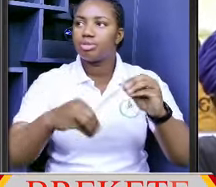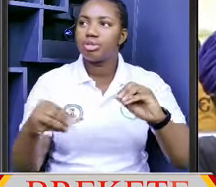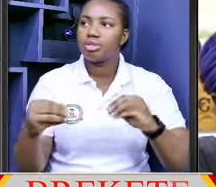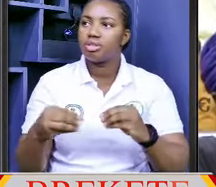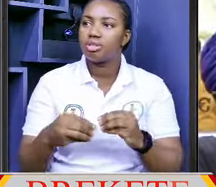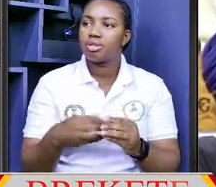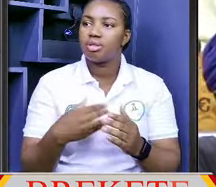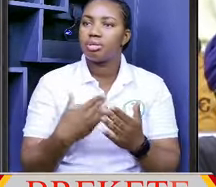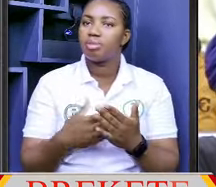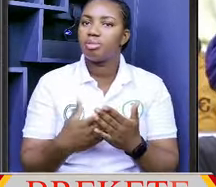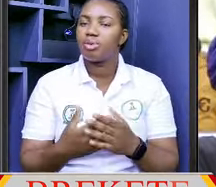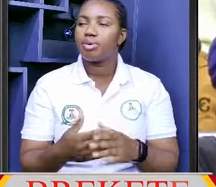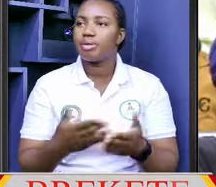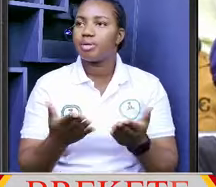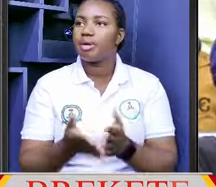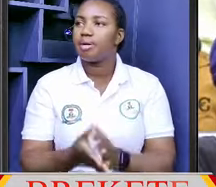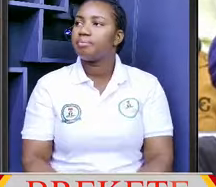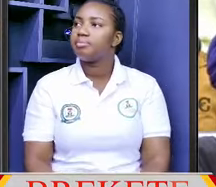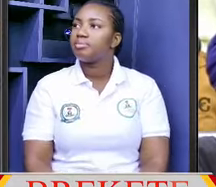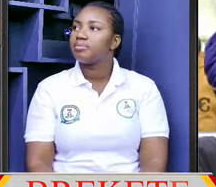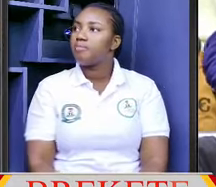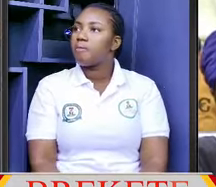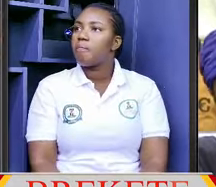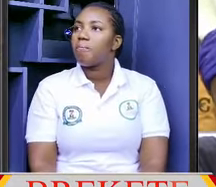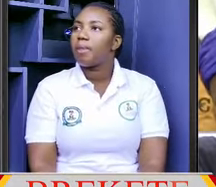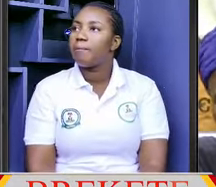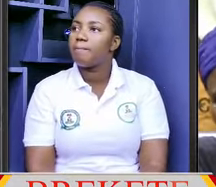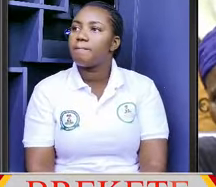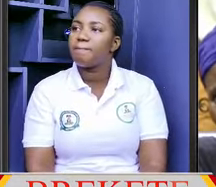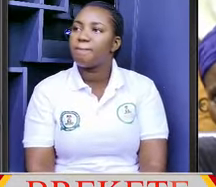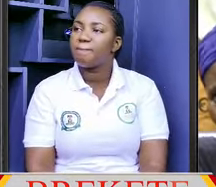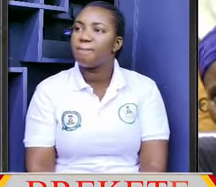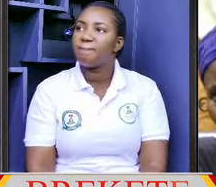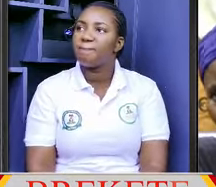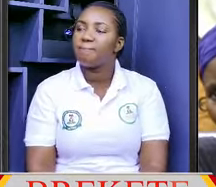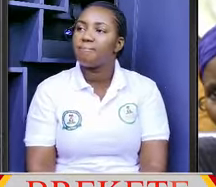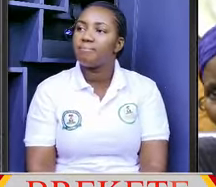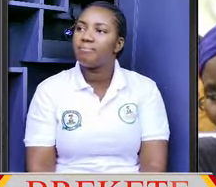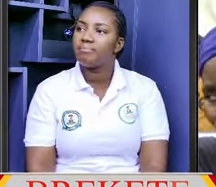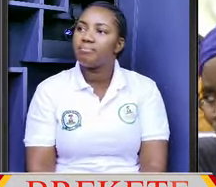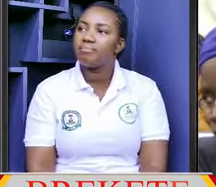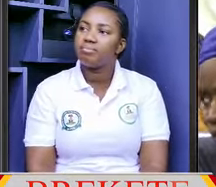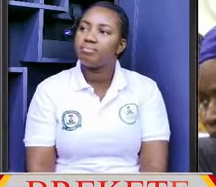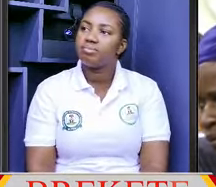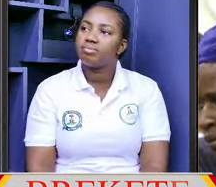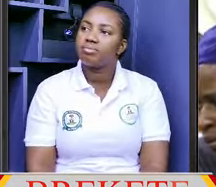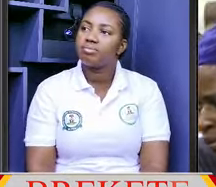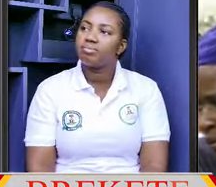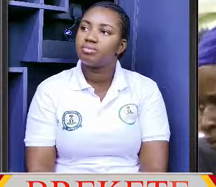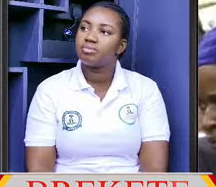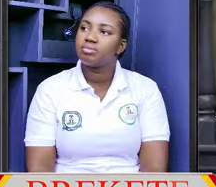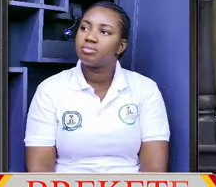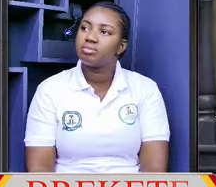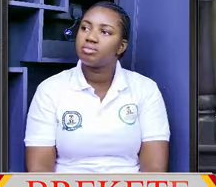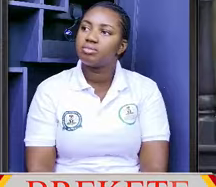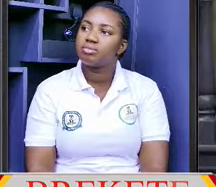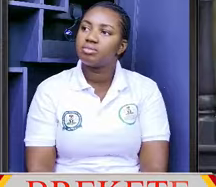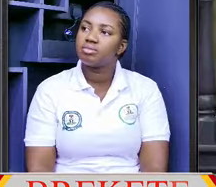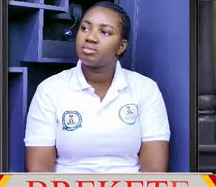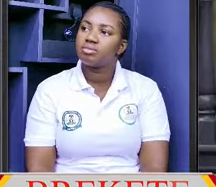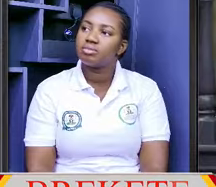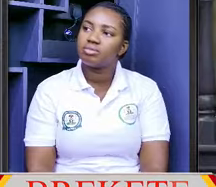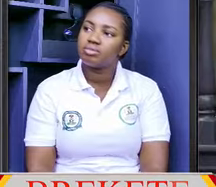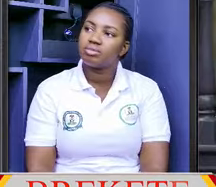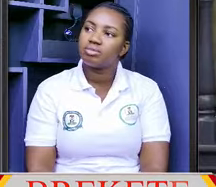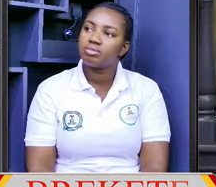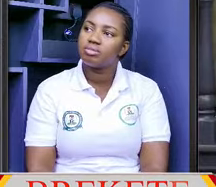naira, 6,000, 7,000, 3,000, 10,000, 1,000. 1,000,